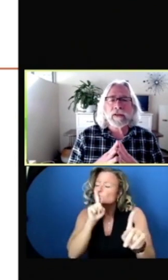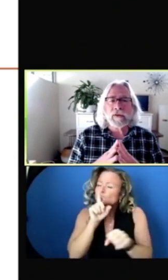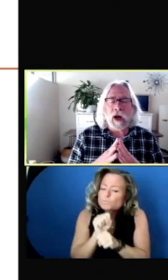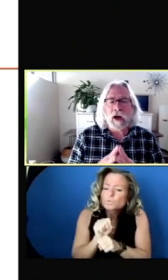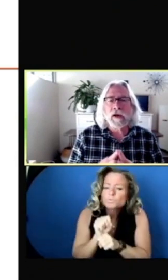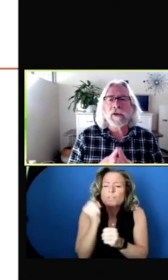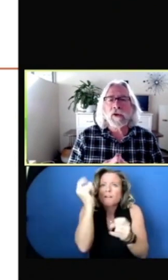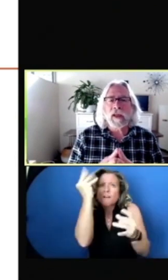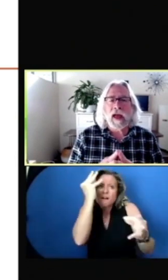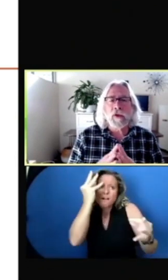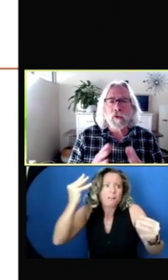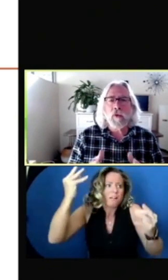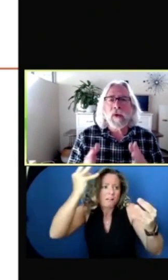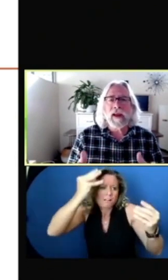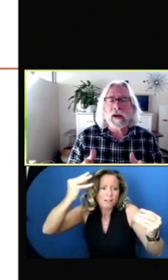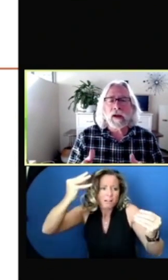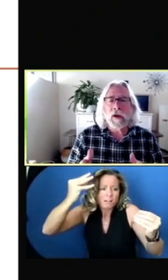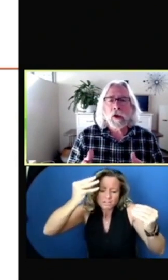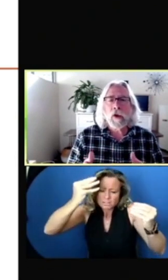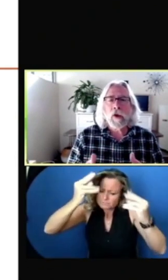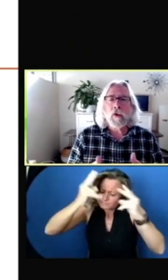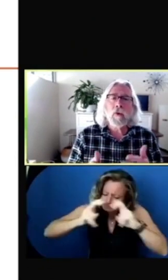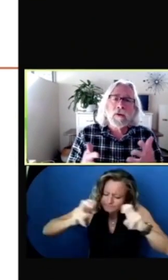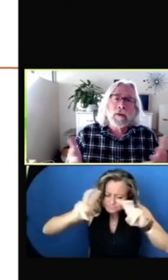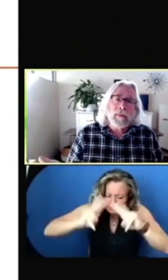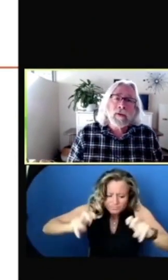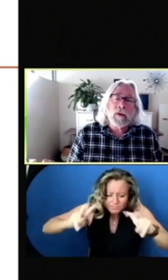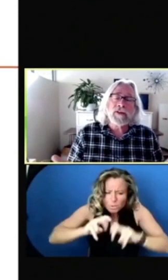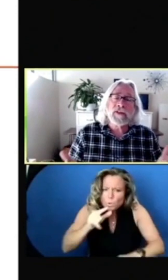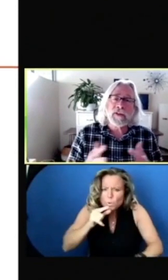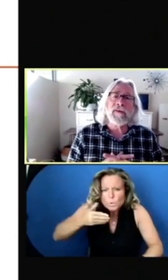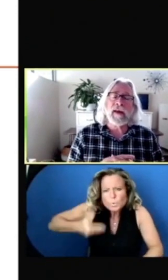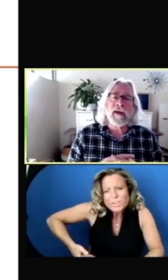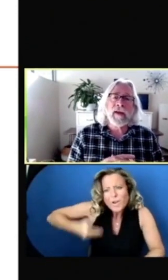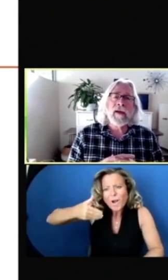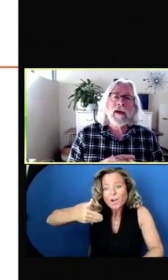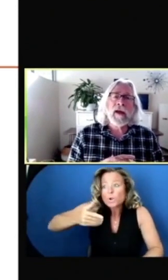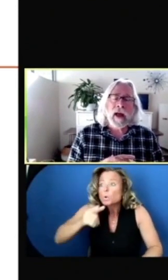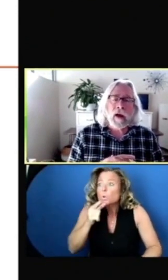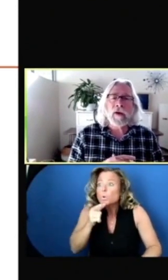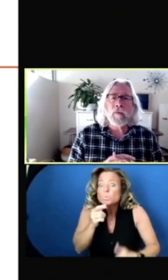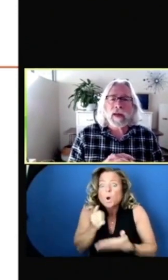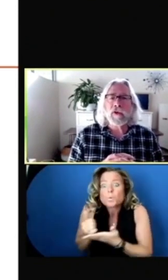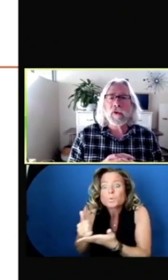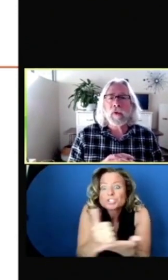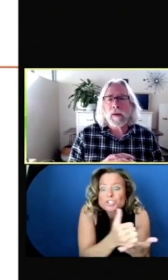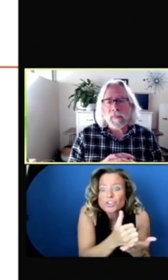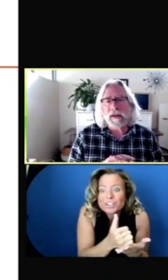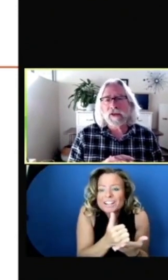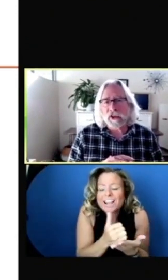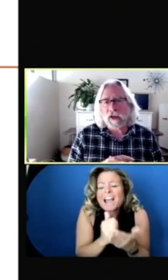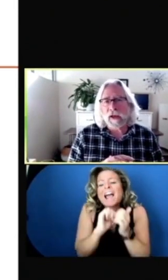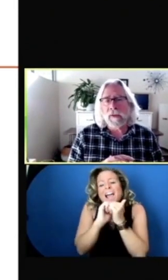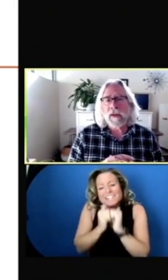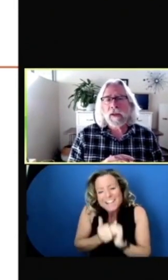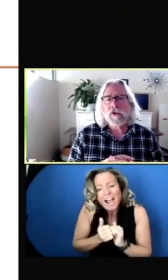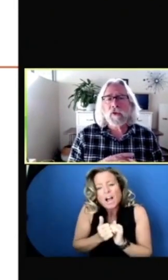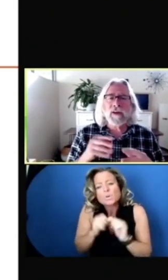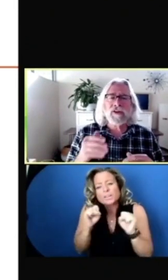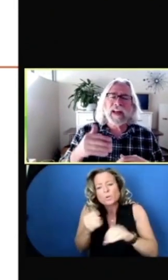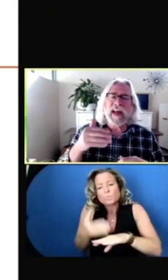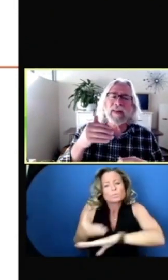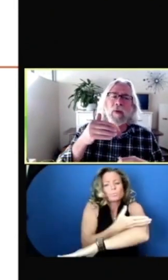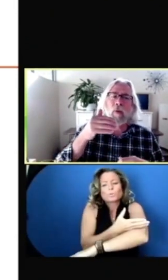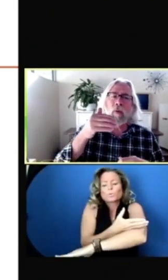a hard look at who we are, who are the people that we're serving, and how can we do a better job